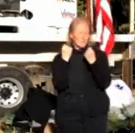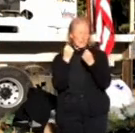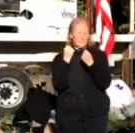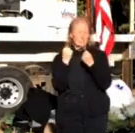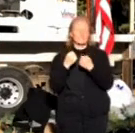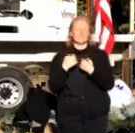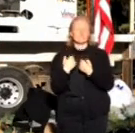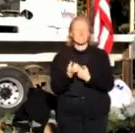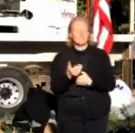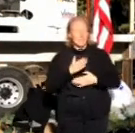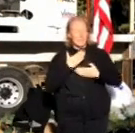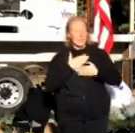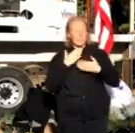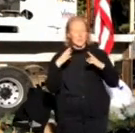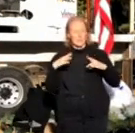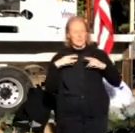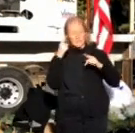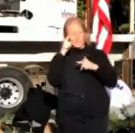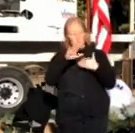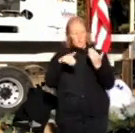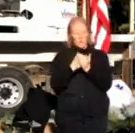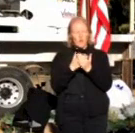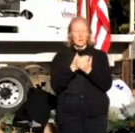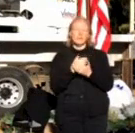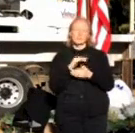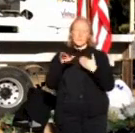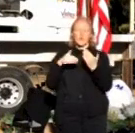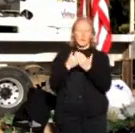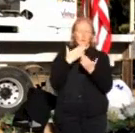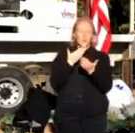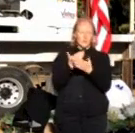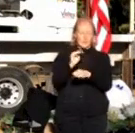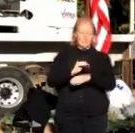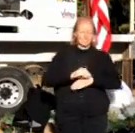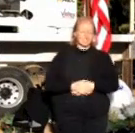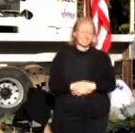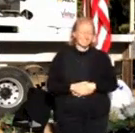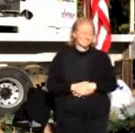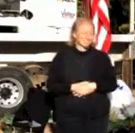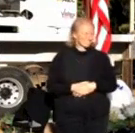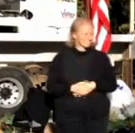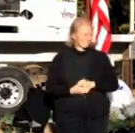sight, "Happy holidays to all, and to all a good night."